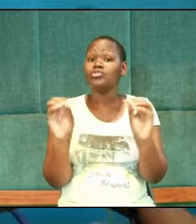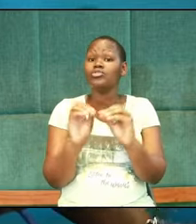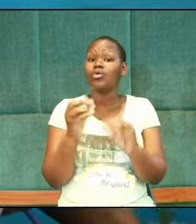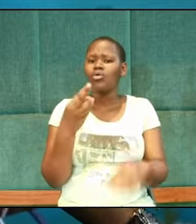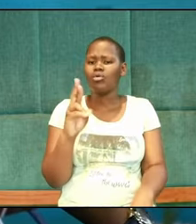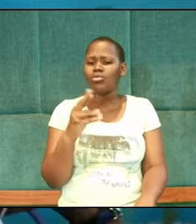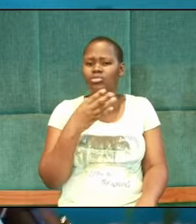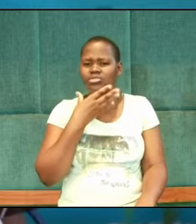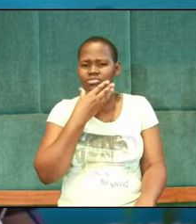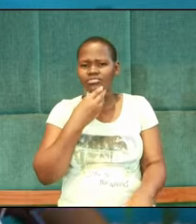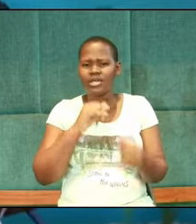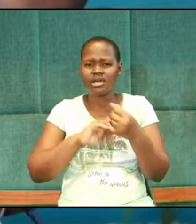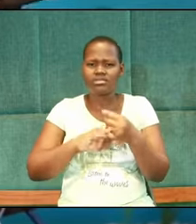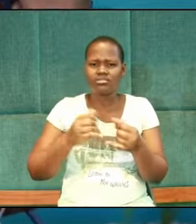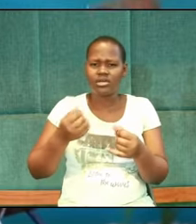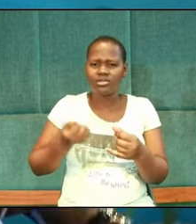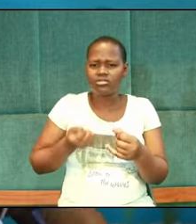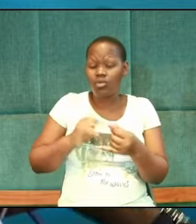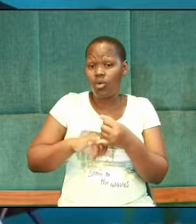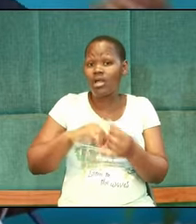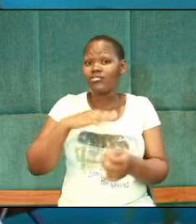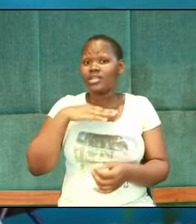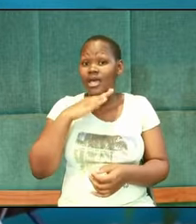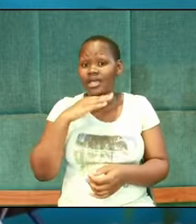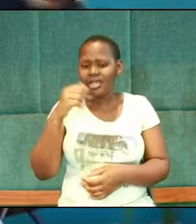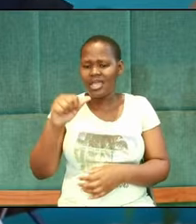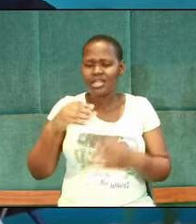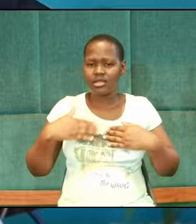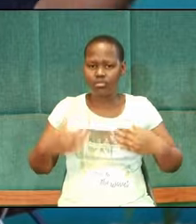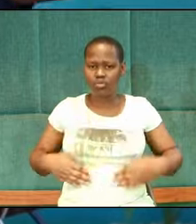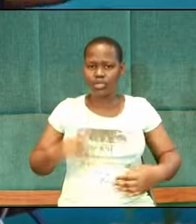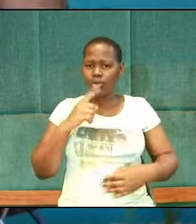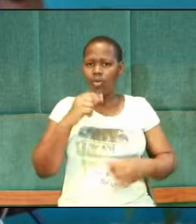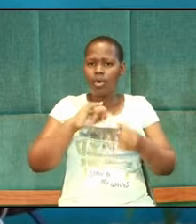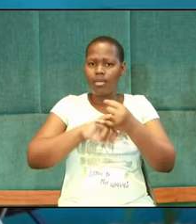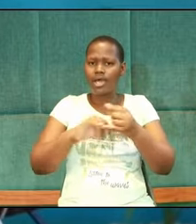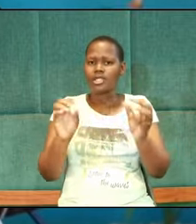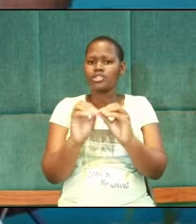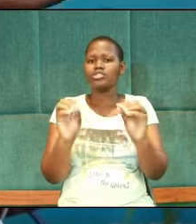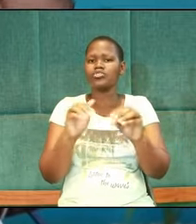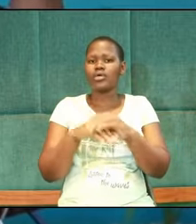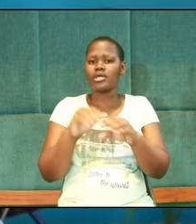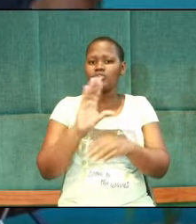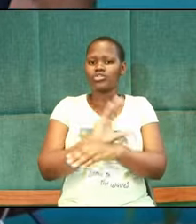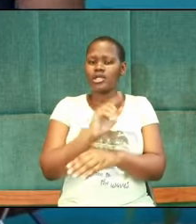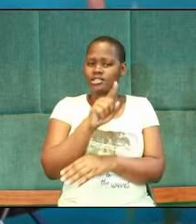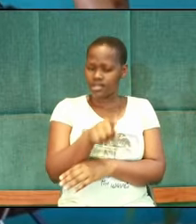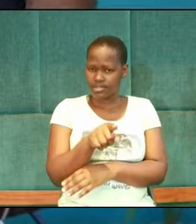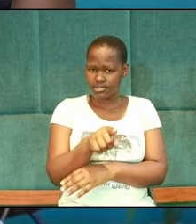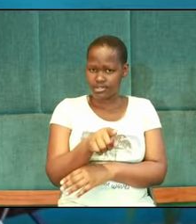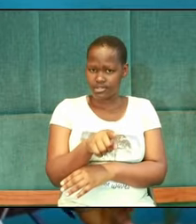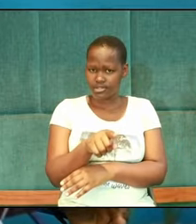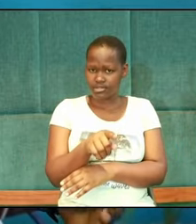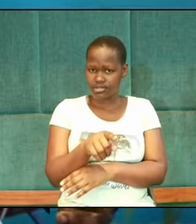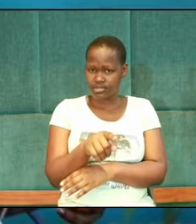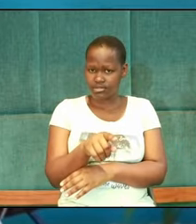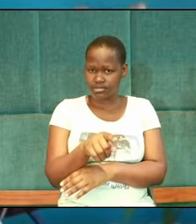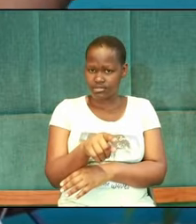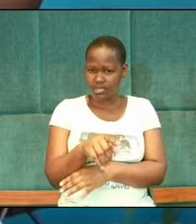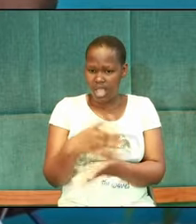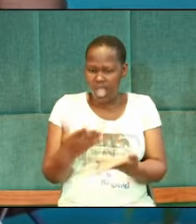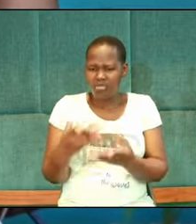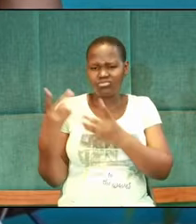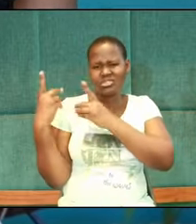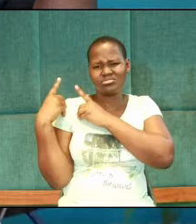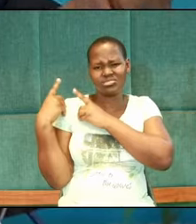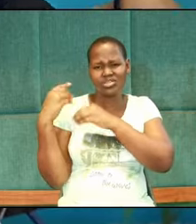widowed, or the widowers, anybody who is not married in this church, as much as is dependent on you,